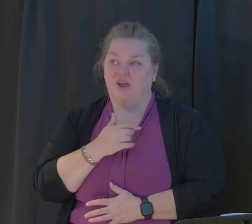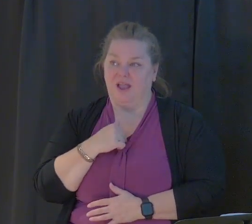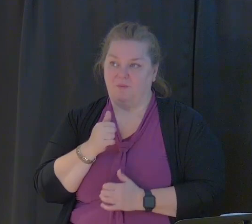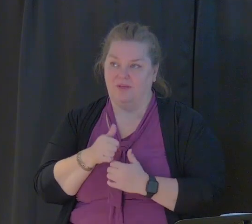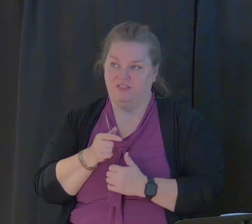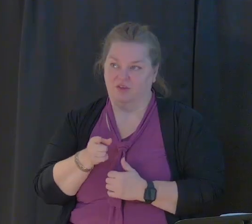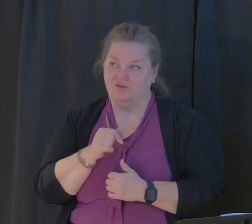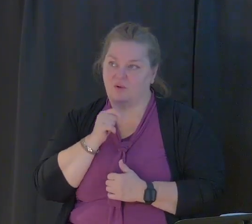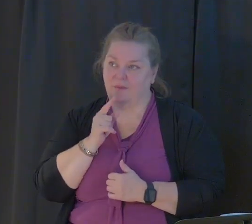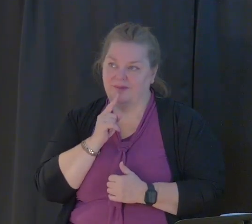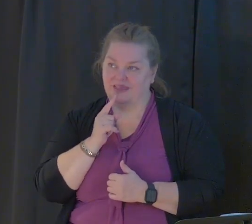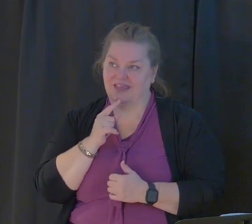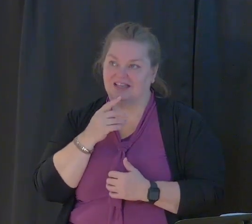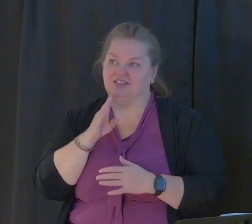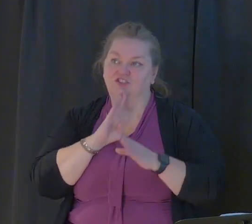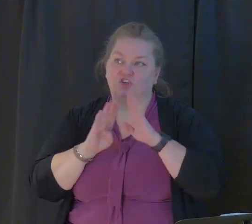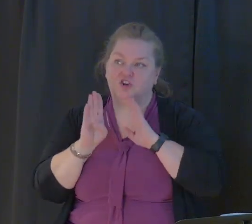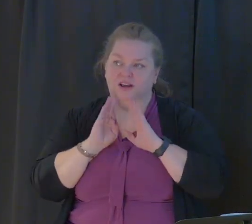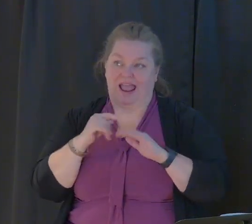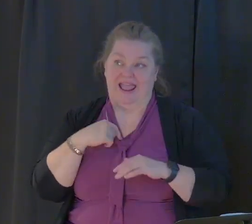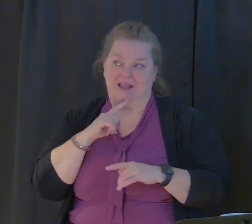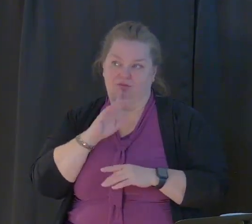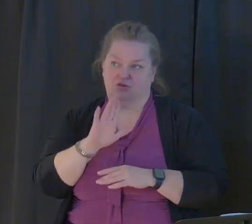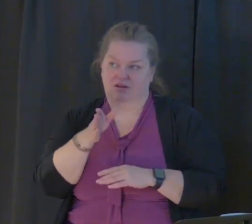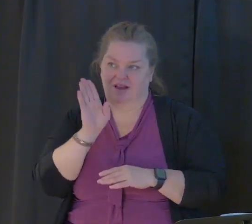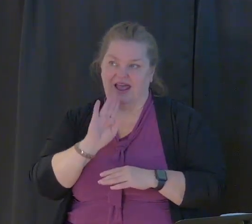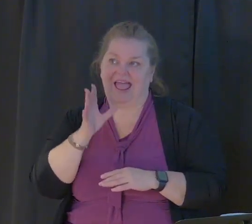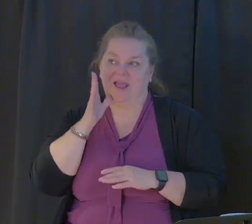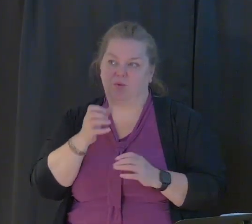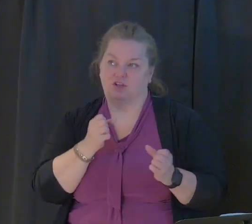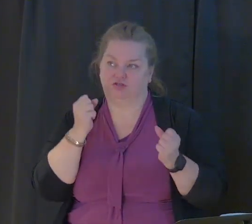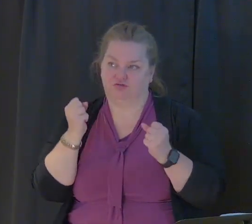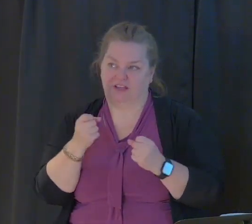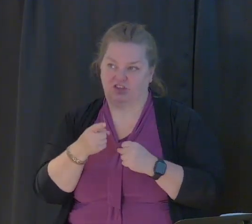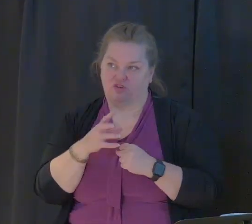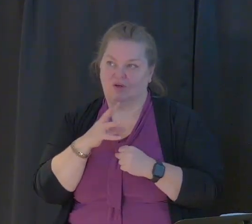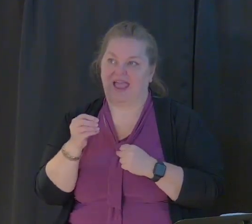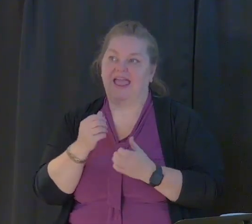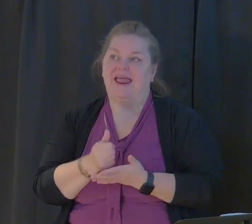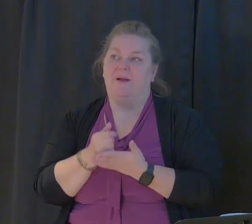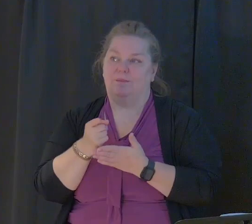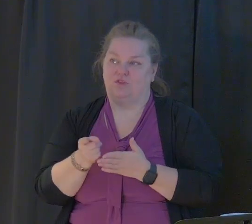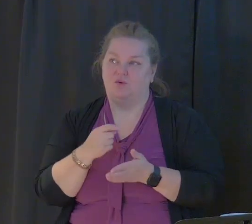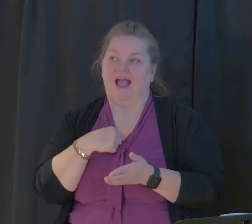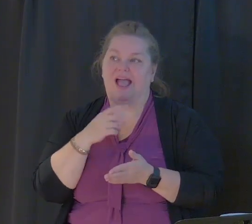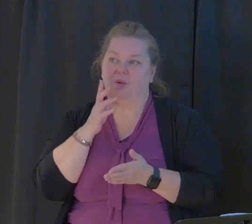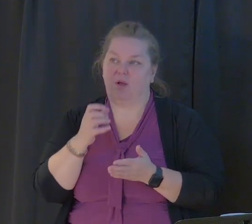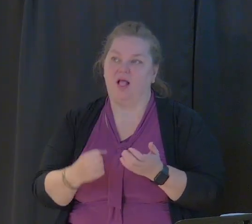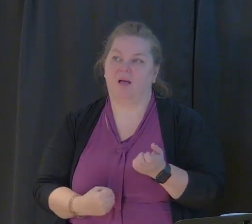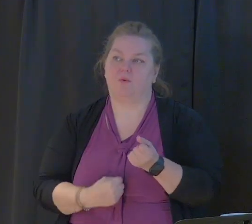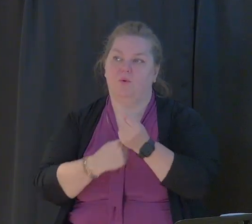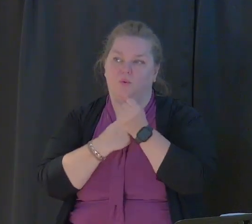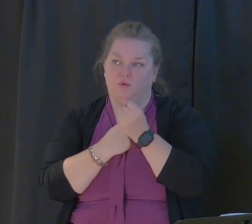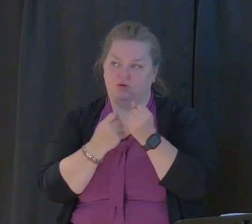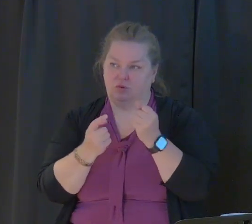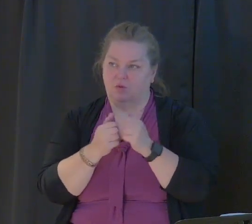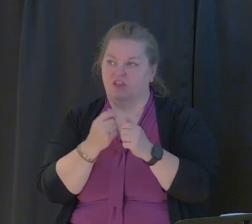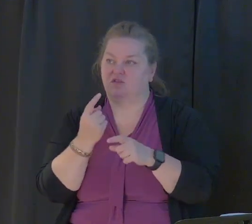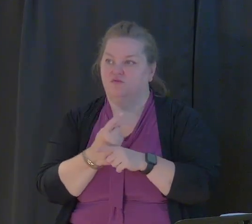Do not be dismayed, for I am your God. I will strengthen you and help you. I will uphold you